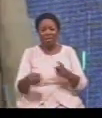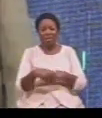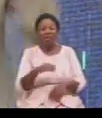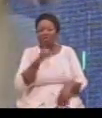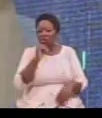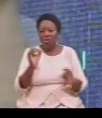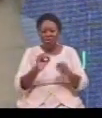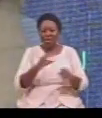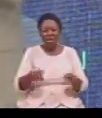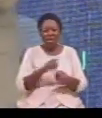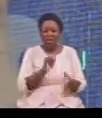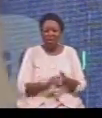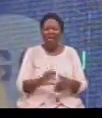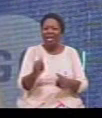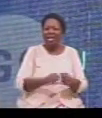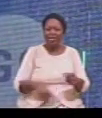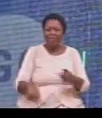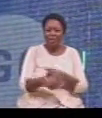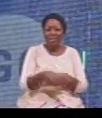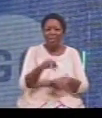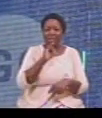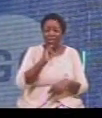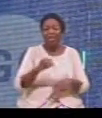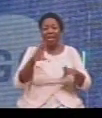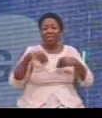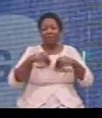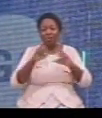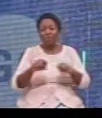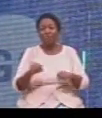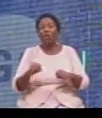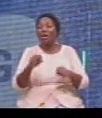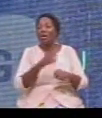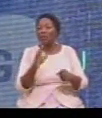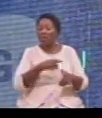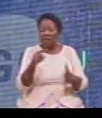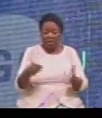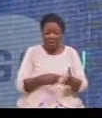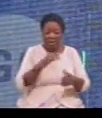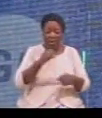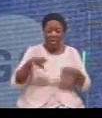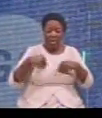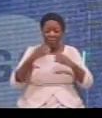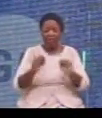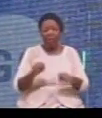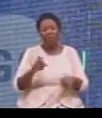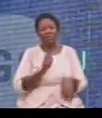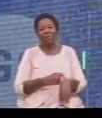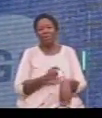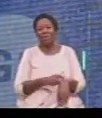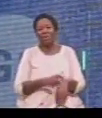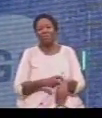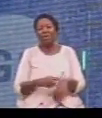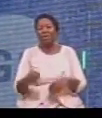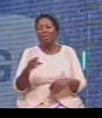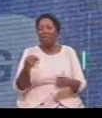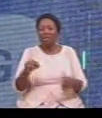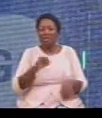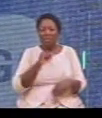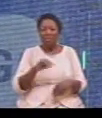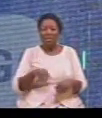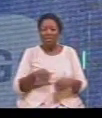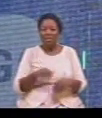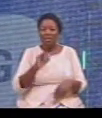like that. Every day is acceptable. This is the acceptable time. It's the day